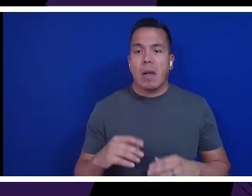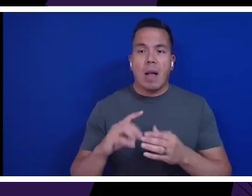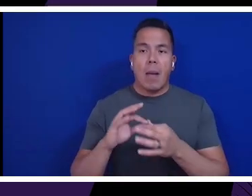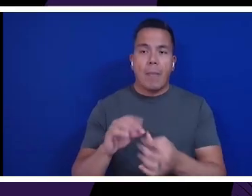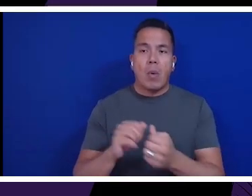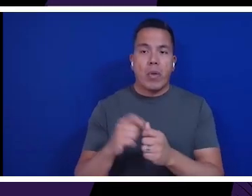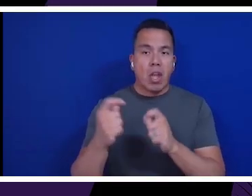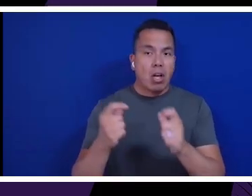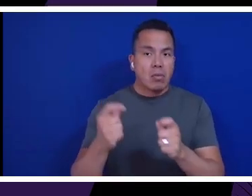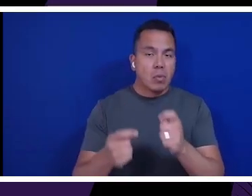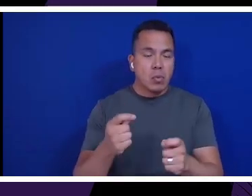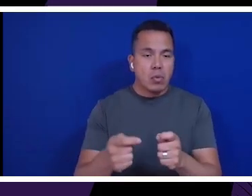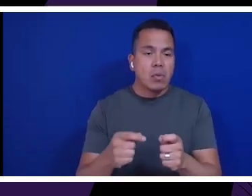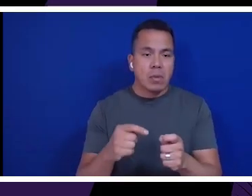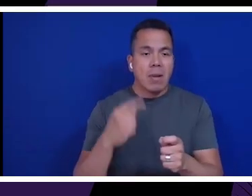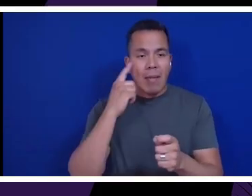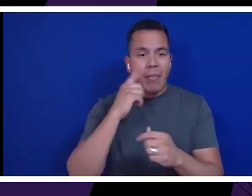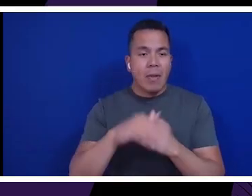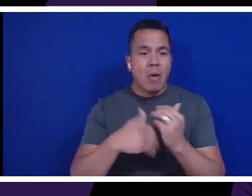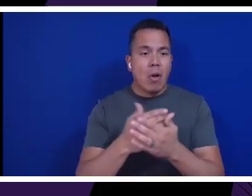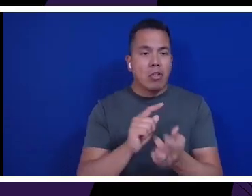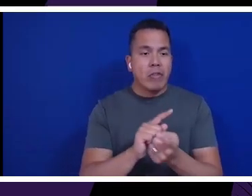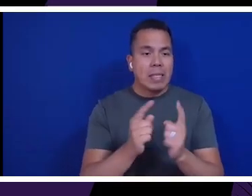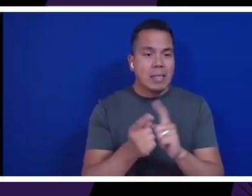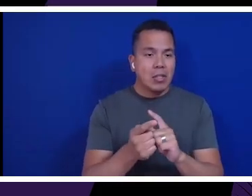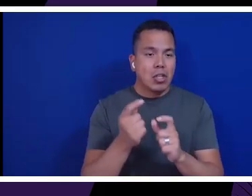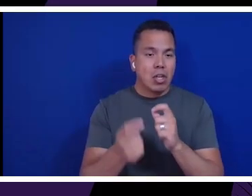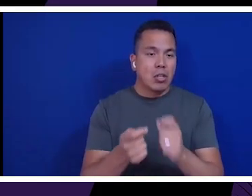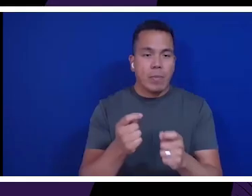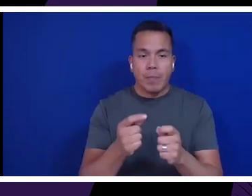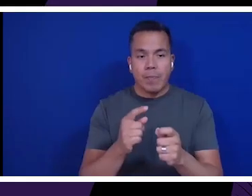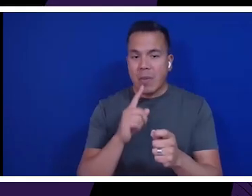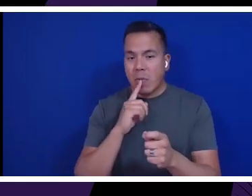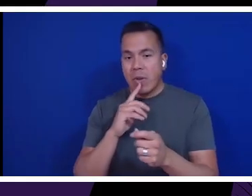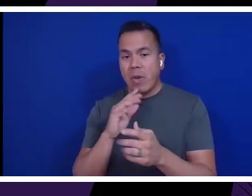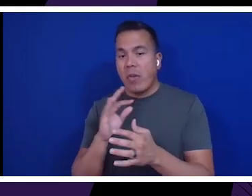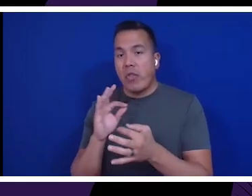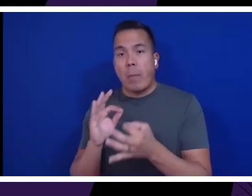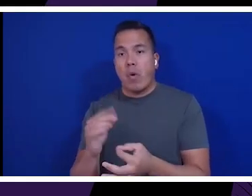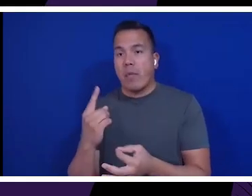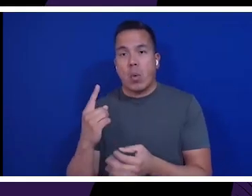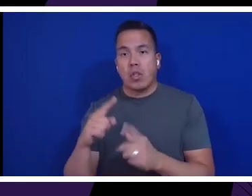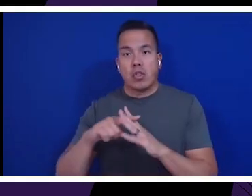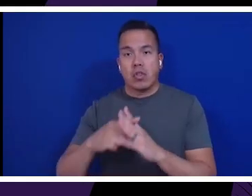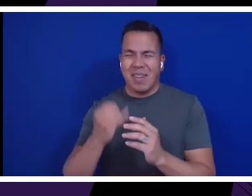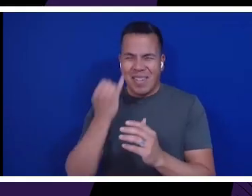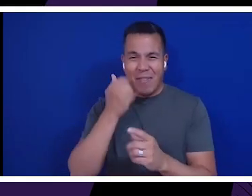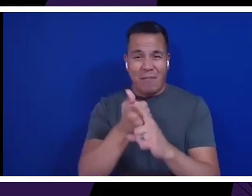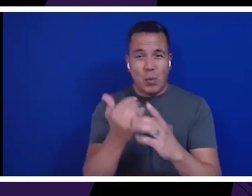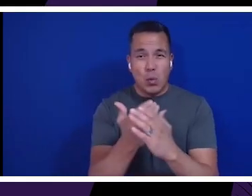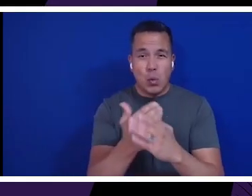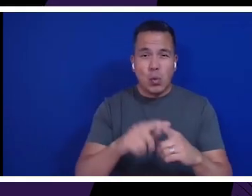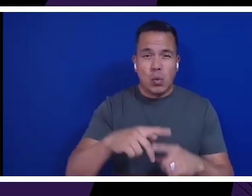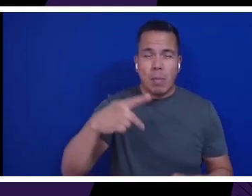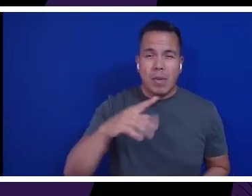think translation contribution are the perfect one to start with if you are new to p5.js